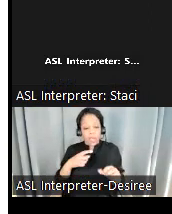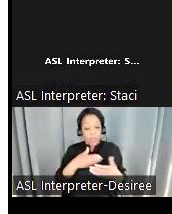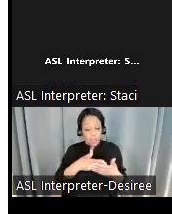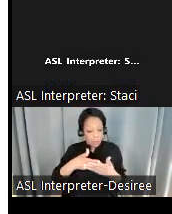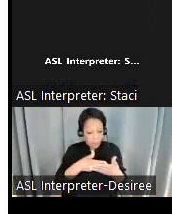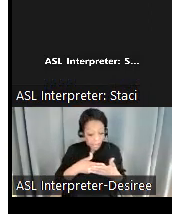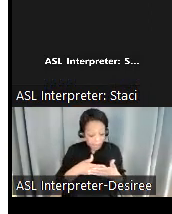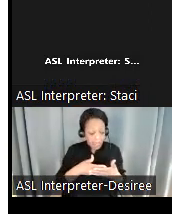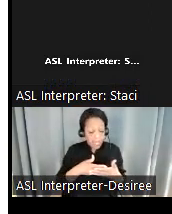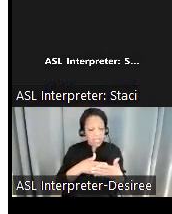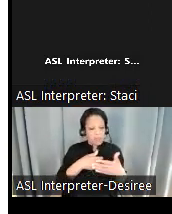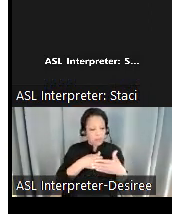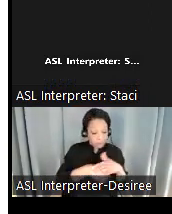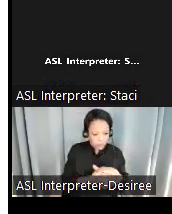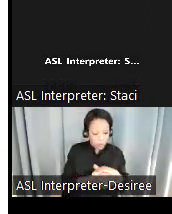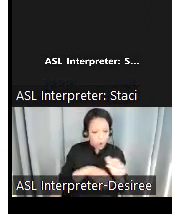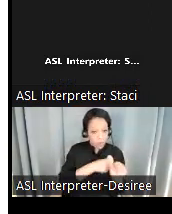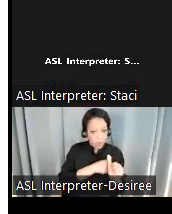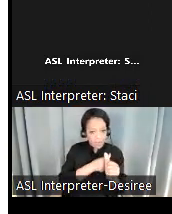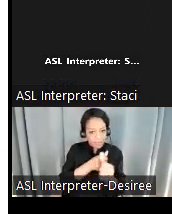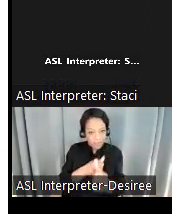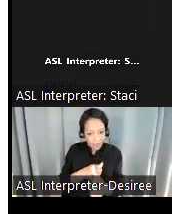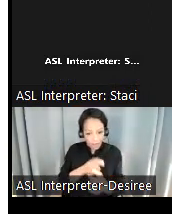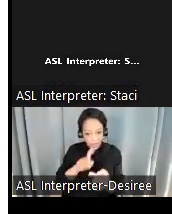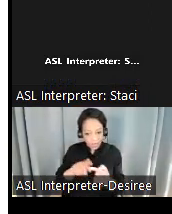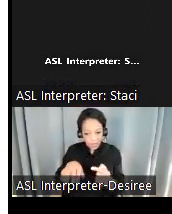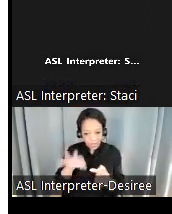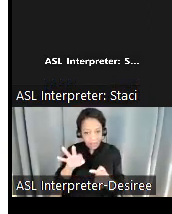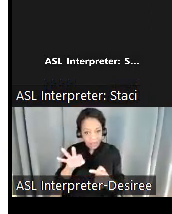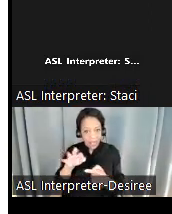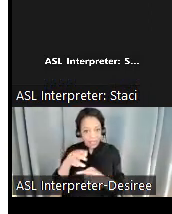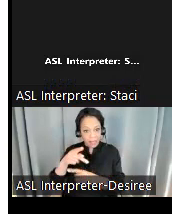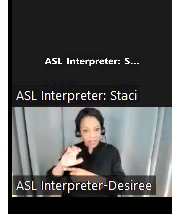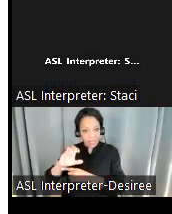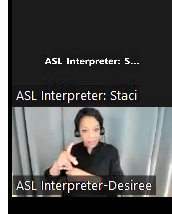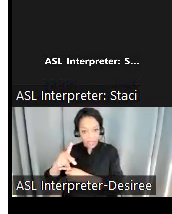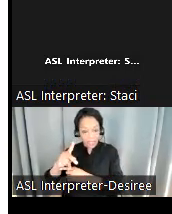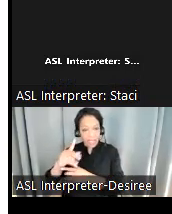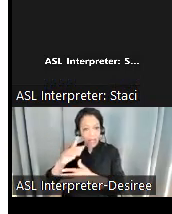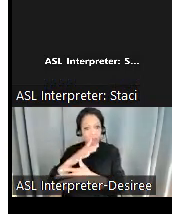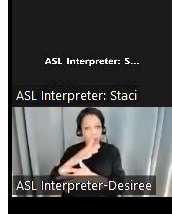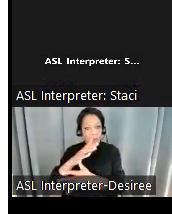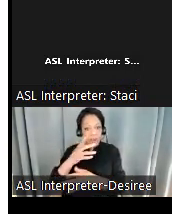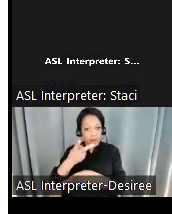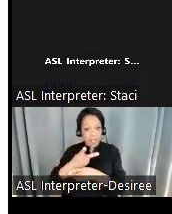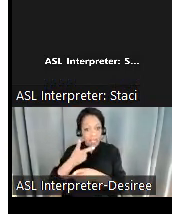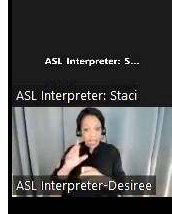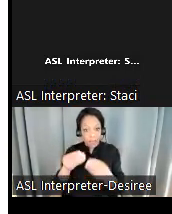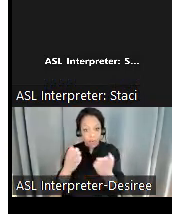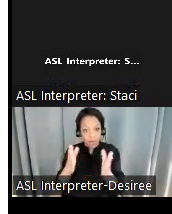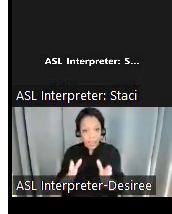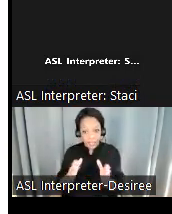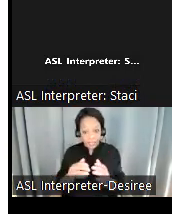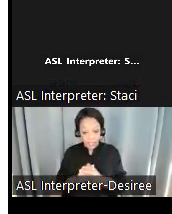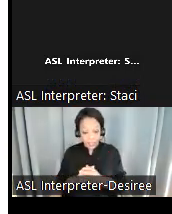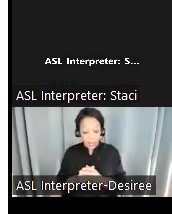with a primary care provider who can often change. Often the primary care provider that's documented in that